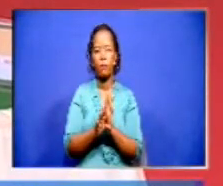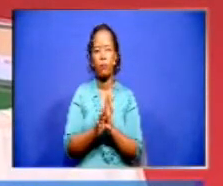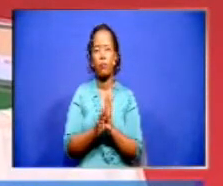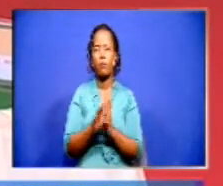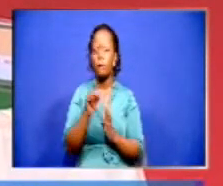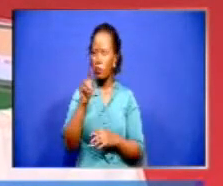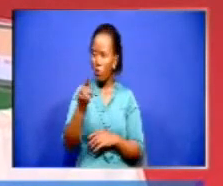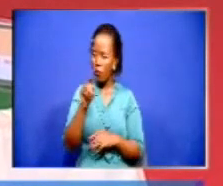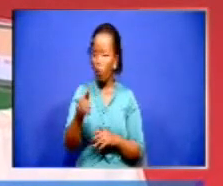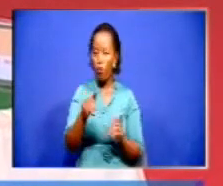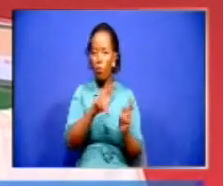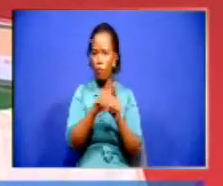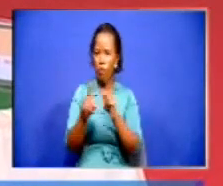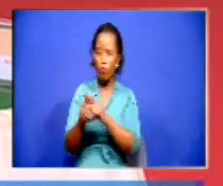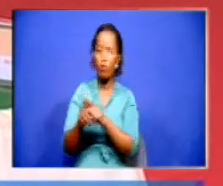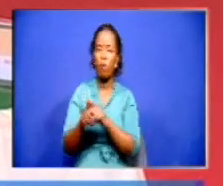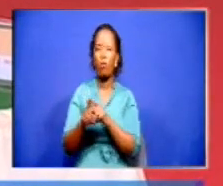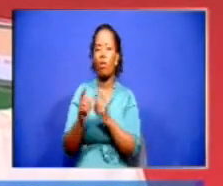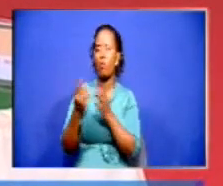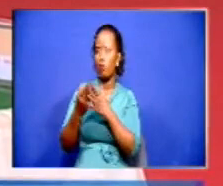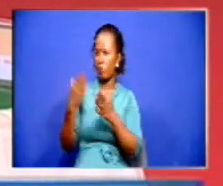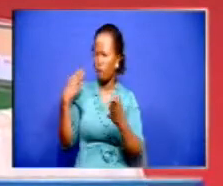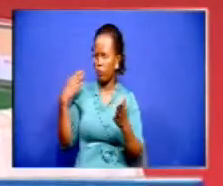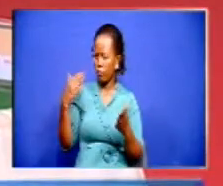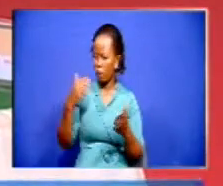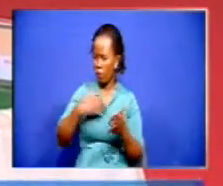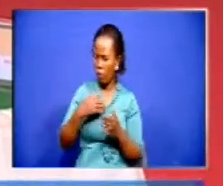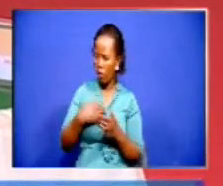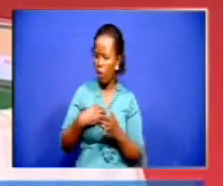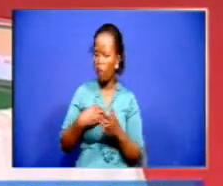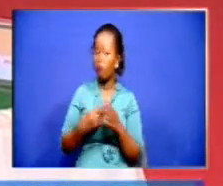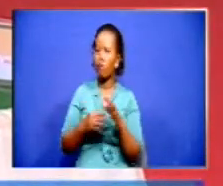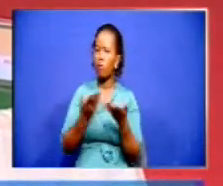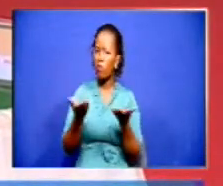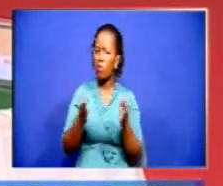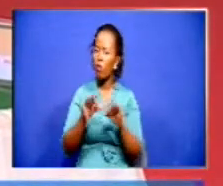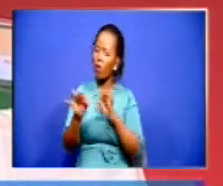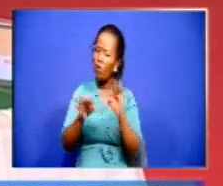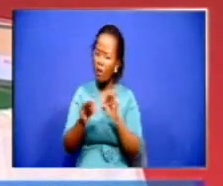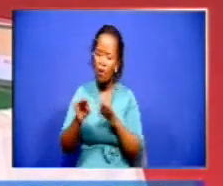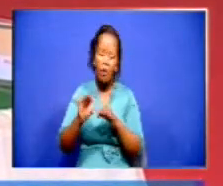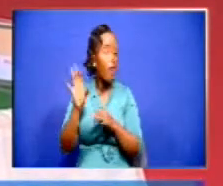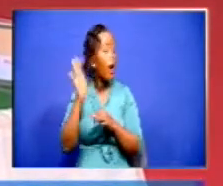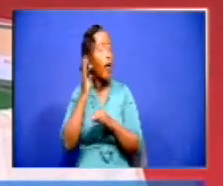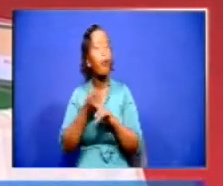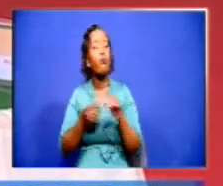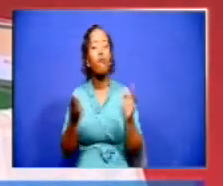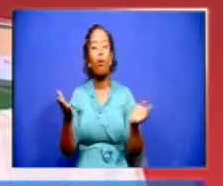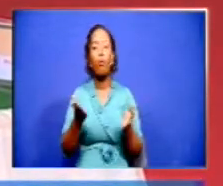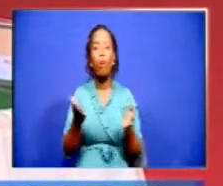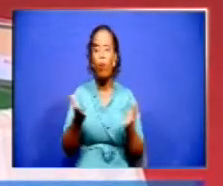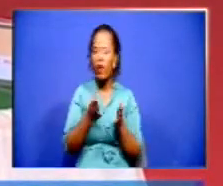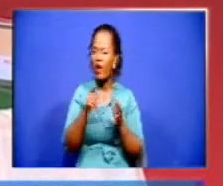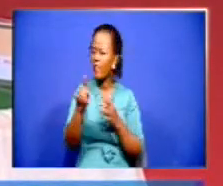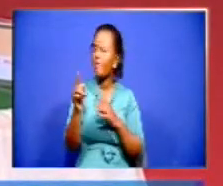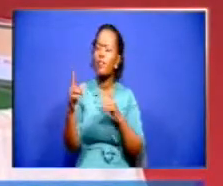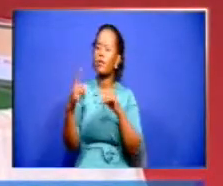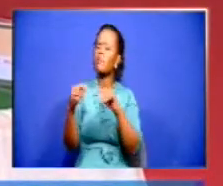You have also, my lord, heard, and please tell us where you heard it, this